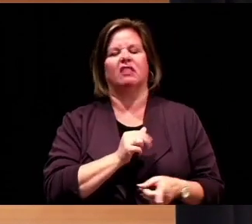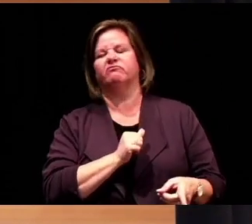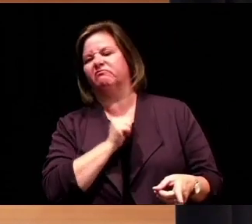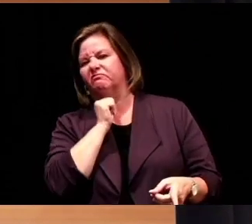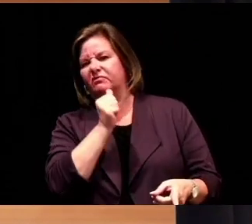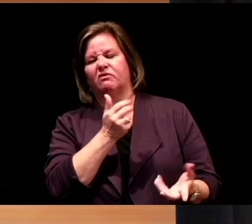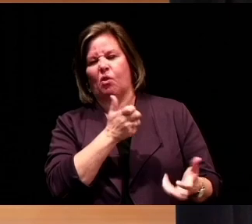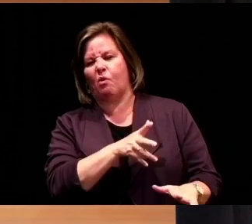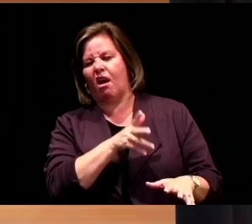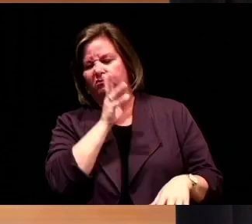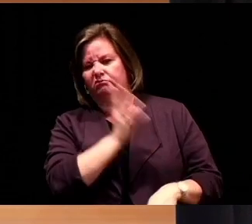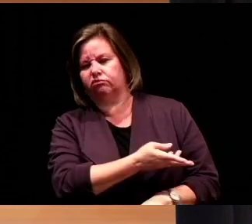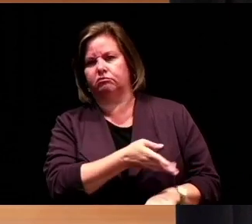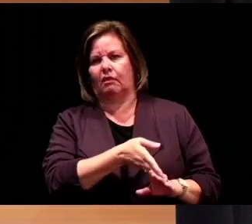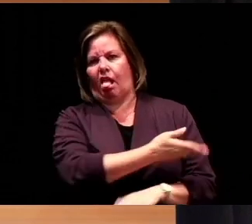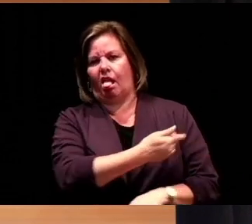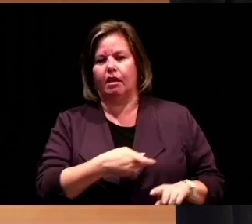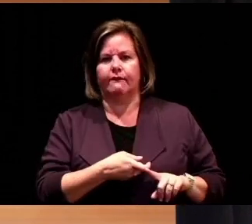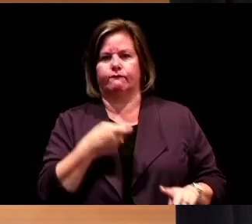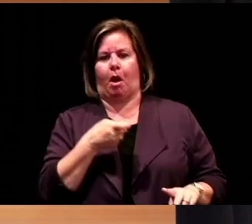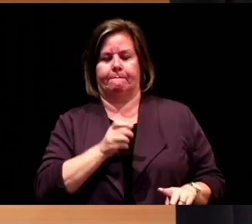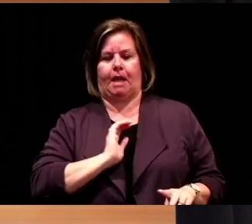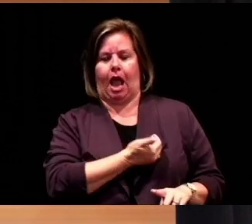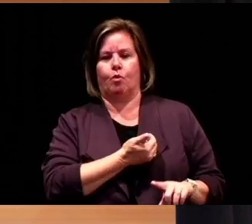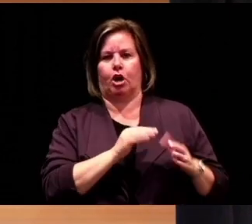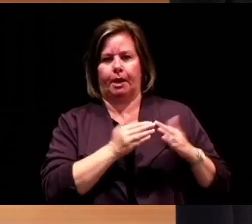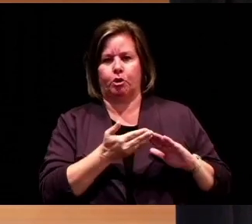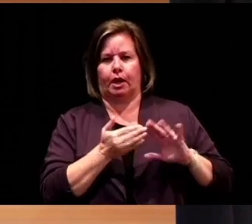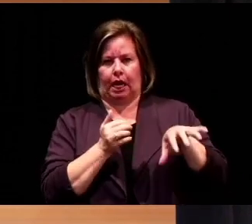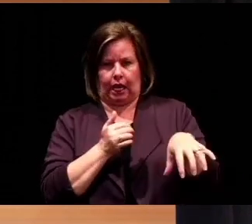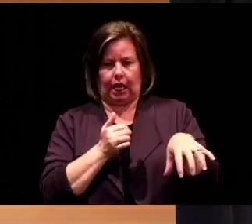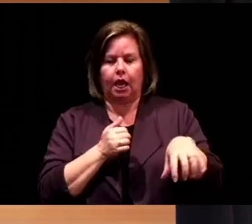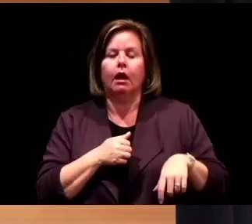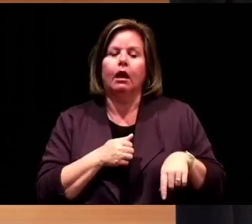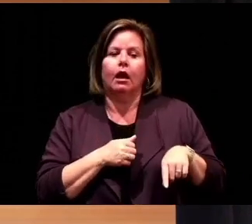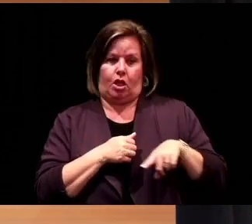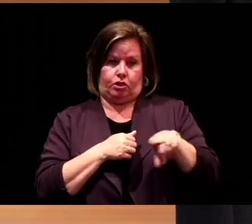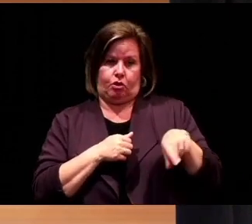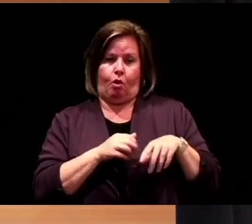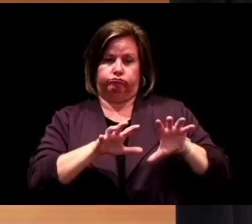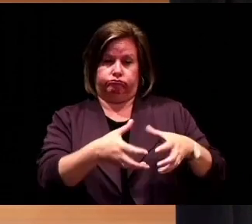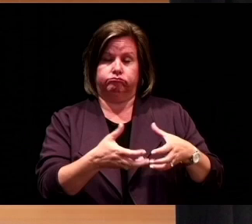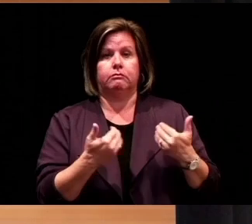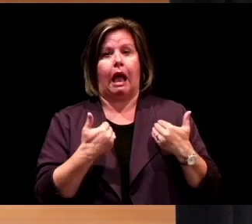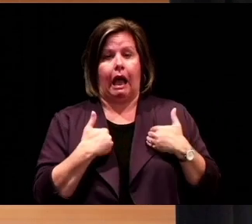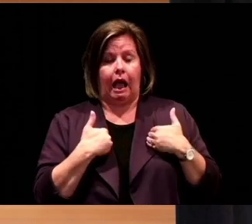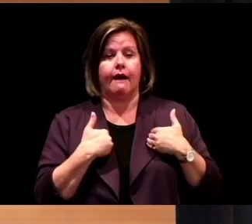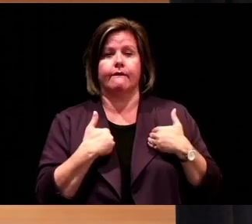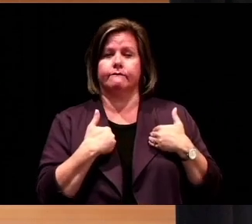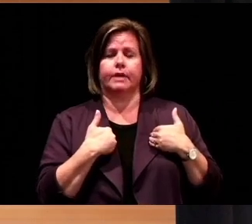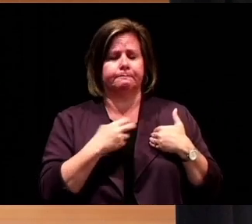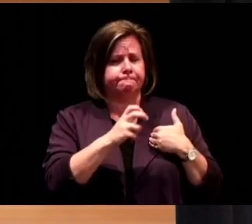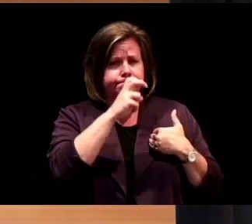those white applicants have? So we have just issued a subpoena. Tim, you might hear from